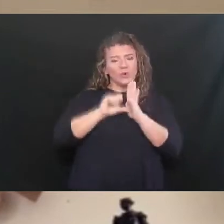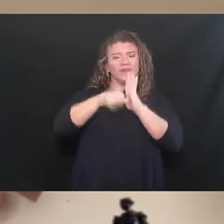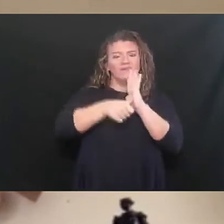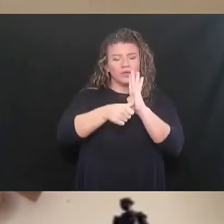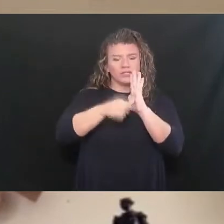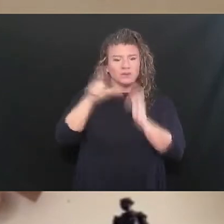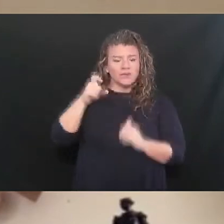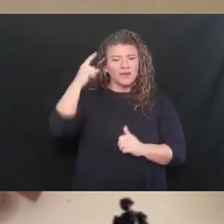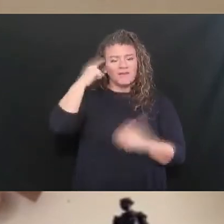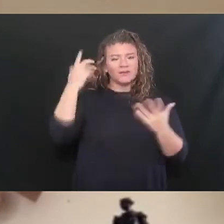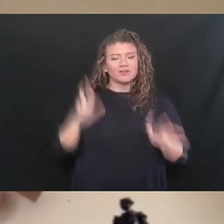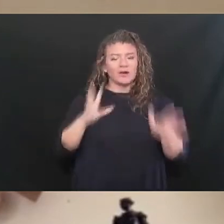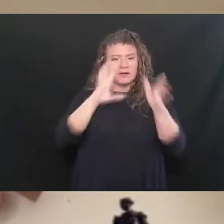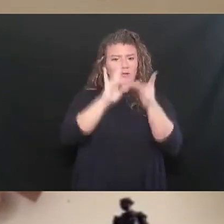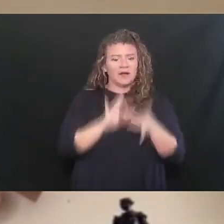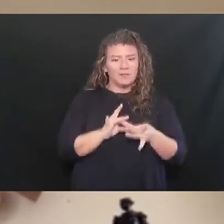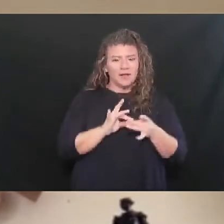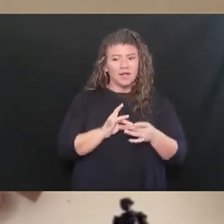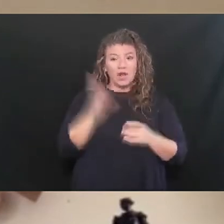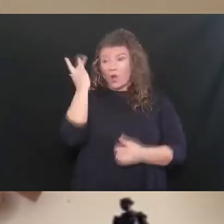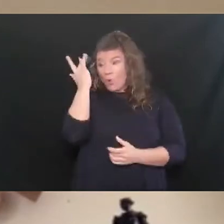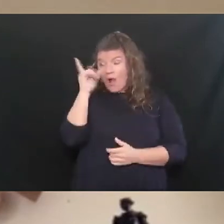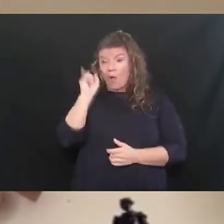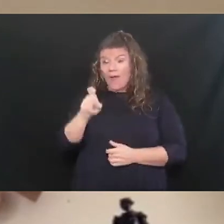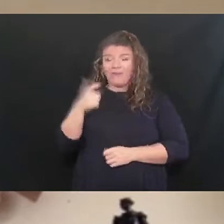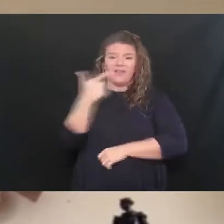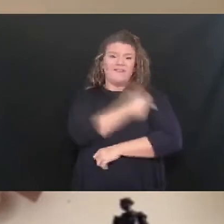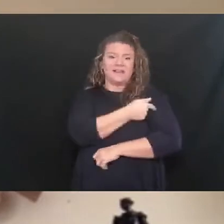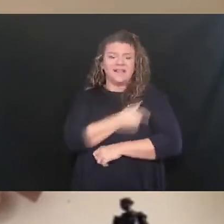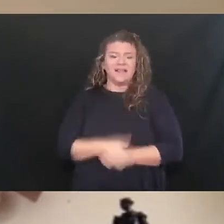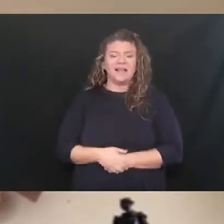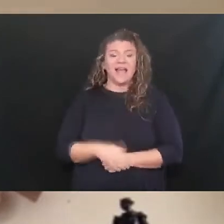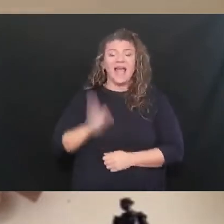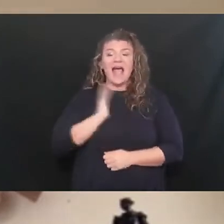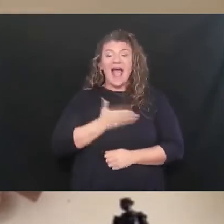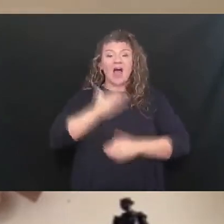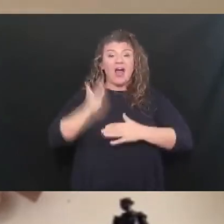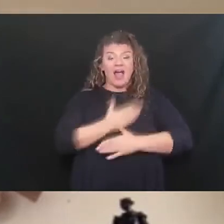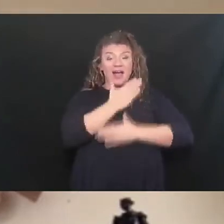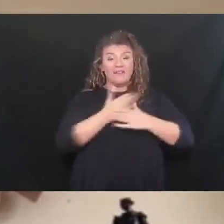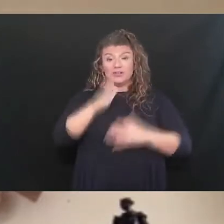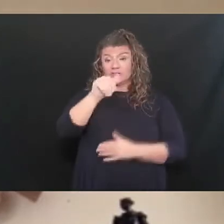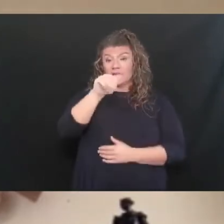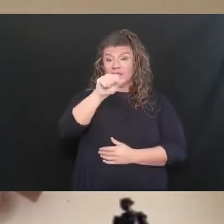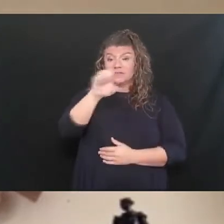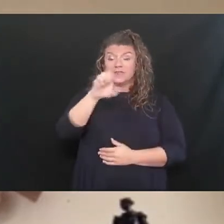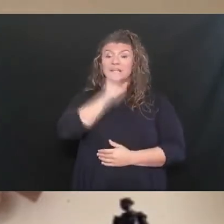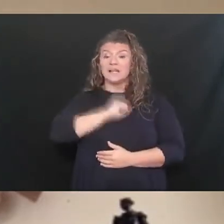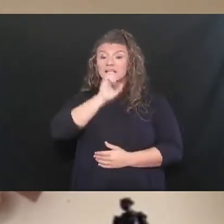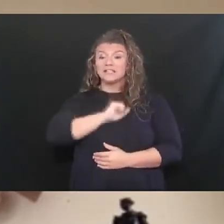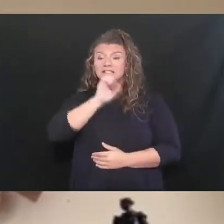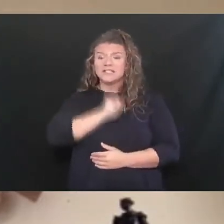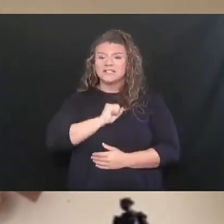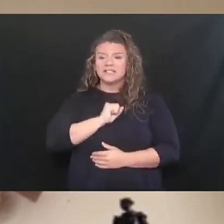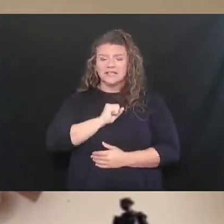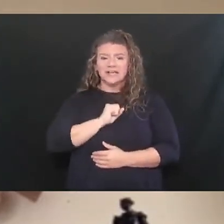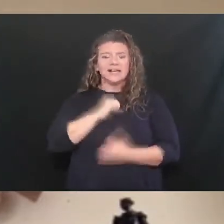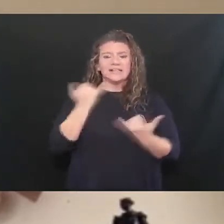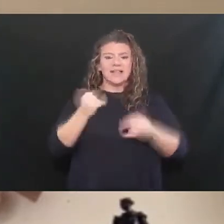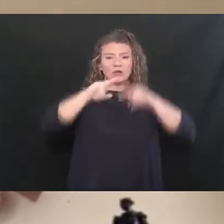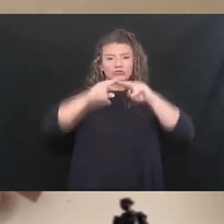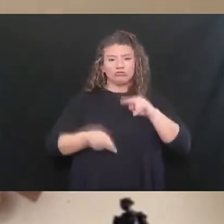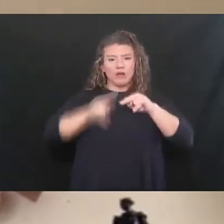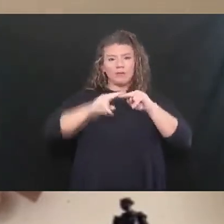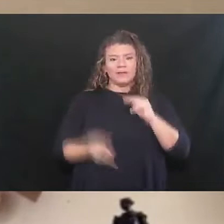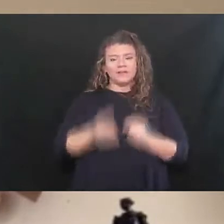governor's points as to why we've got to get vaccinated. Our average case age is now dropping to 41